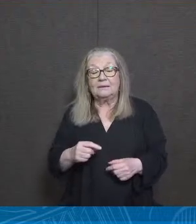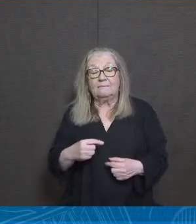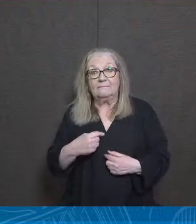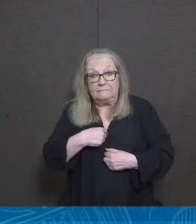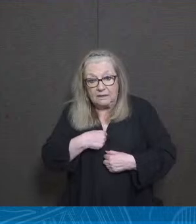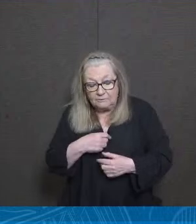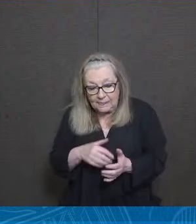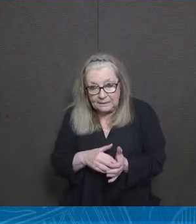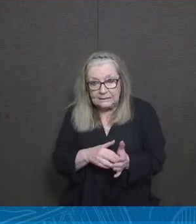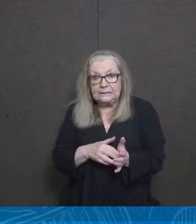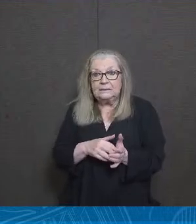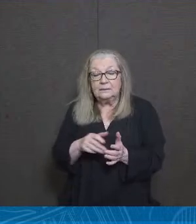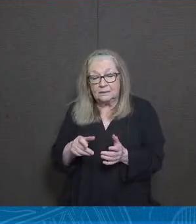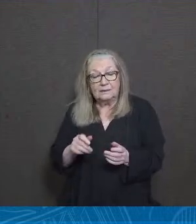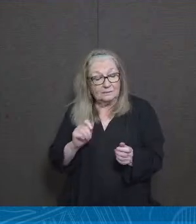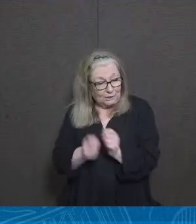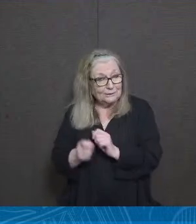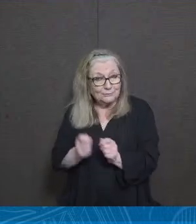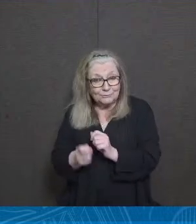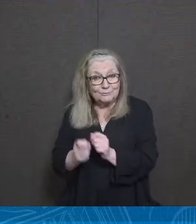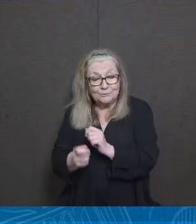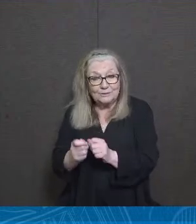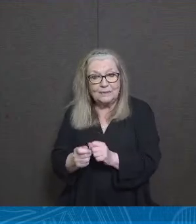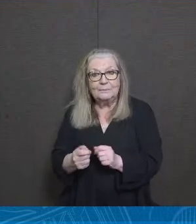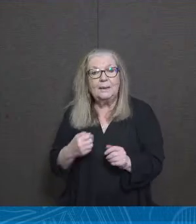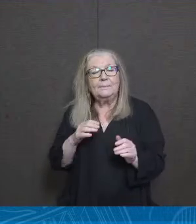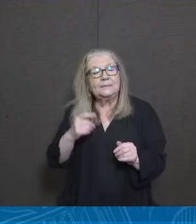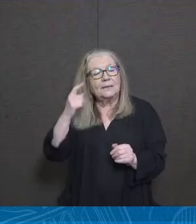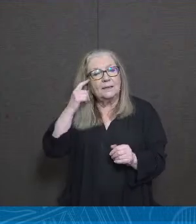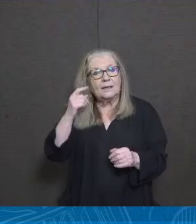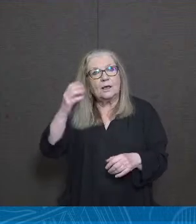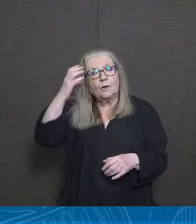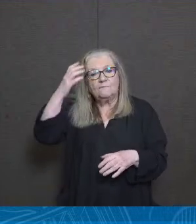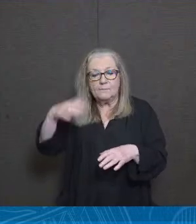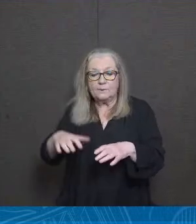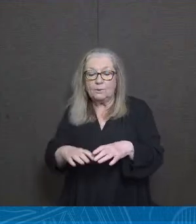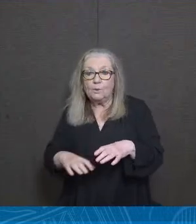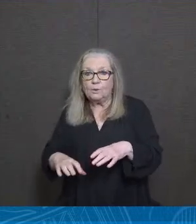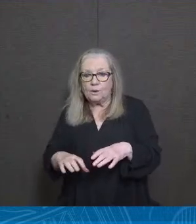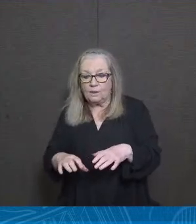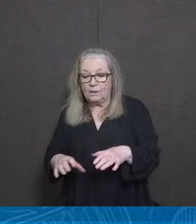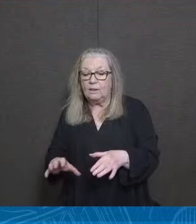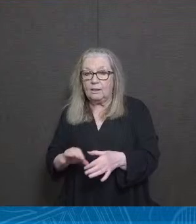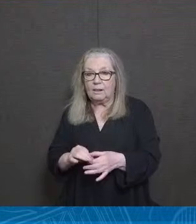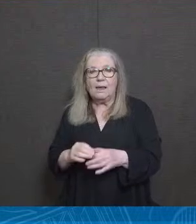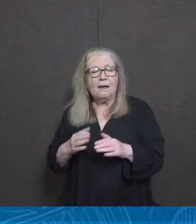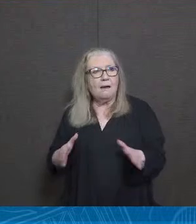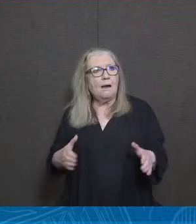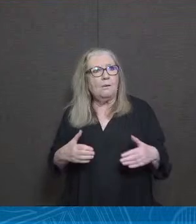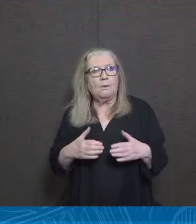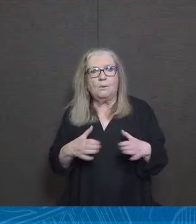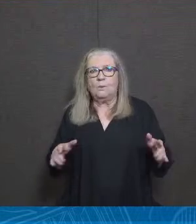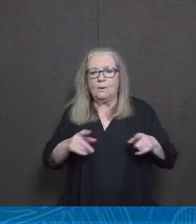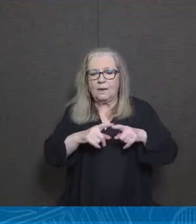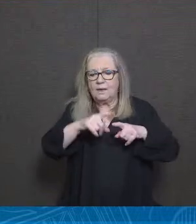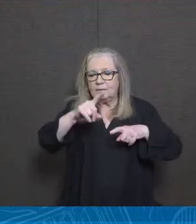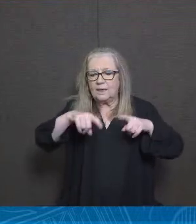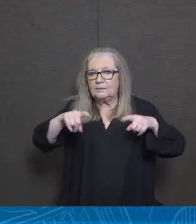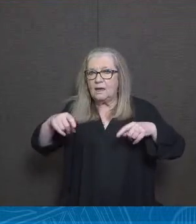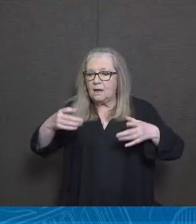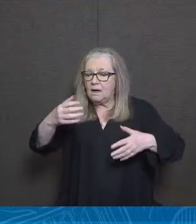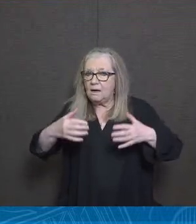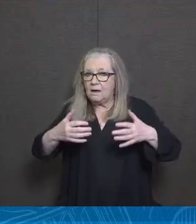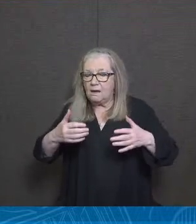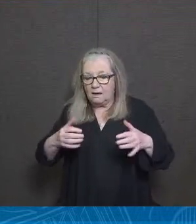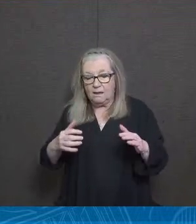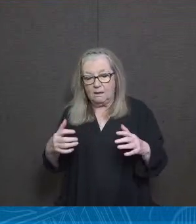frequently. We need to coordinate with local government units to get the appropriate data that we can use for